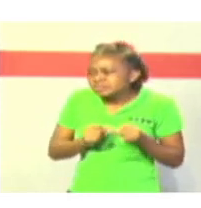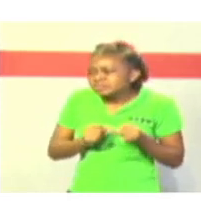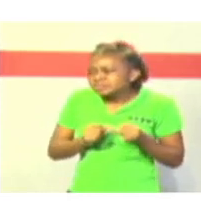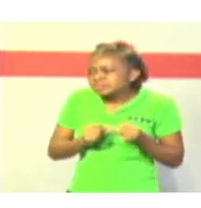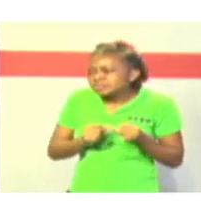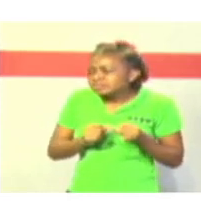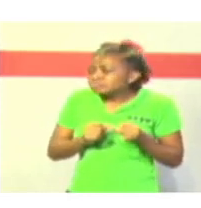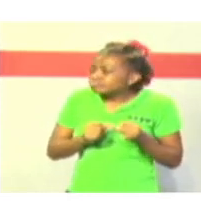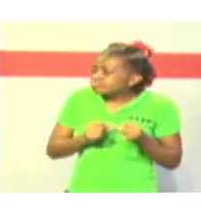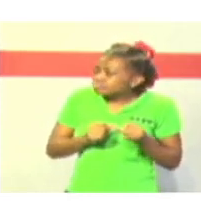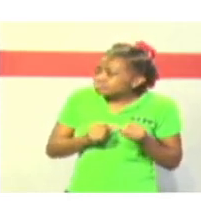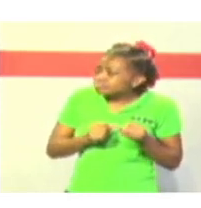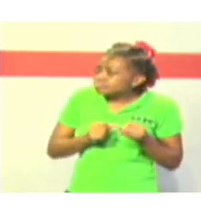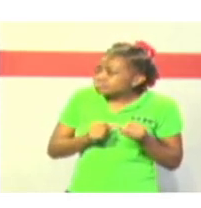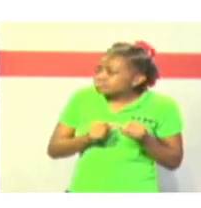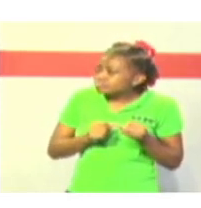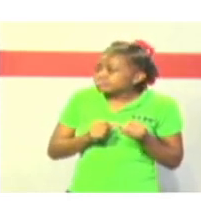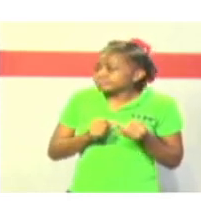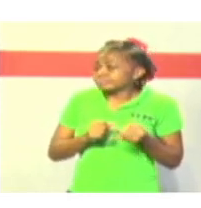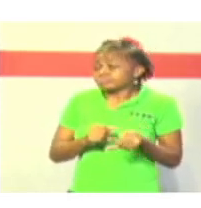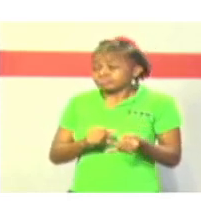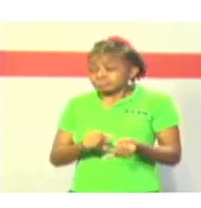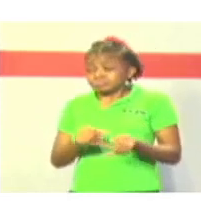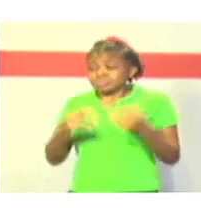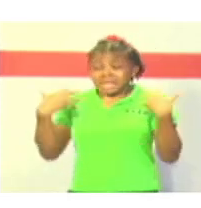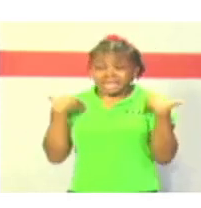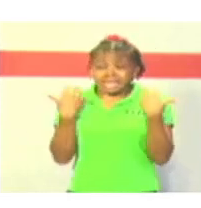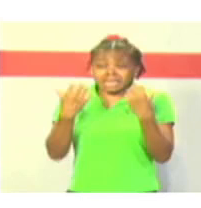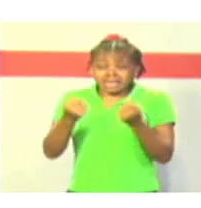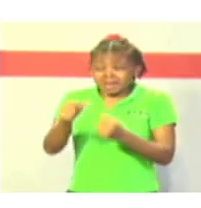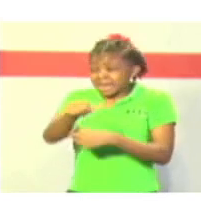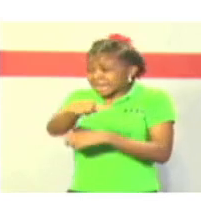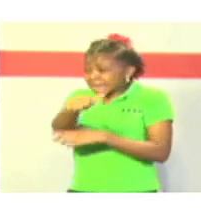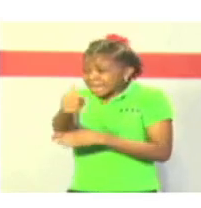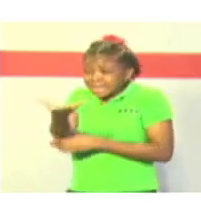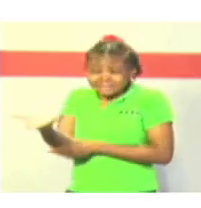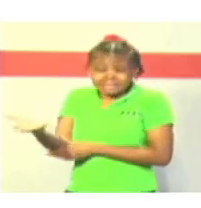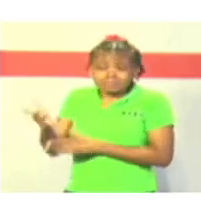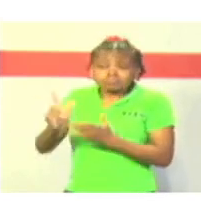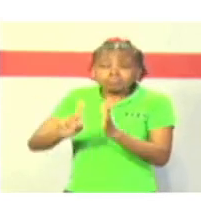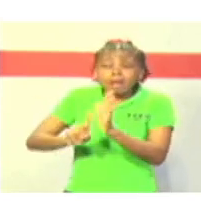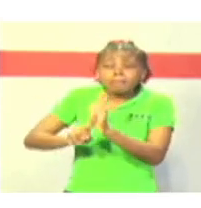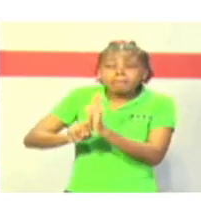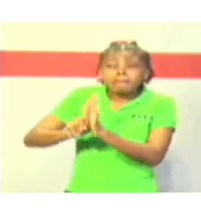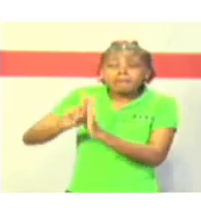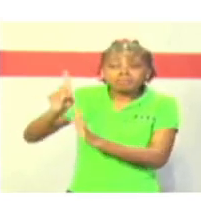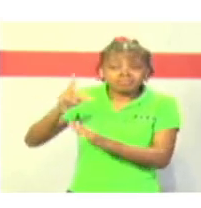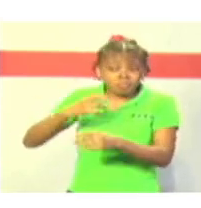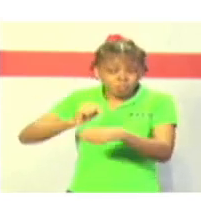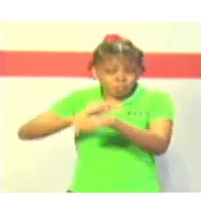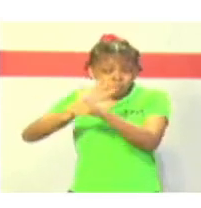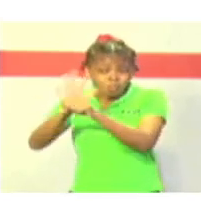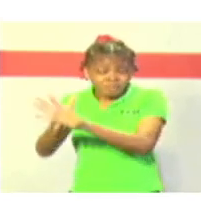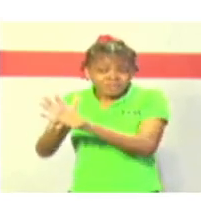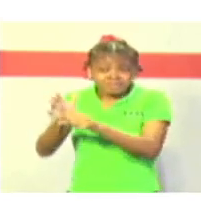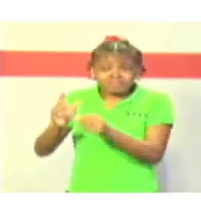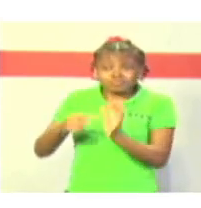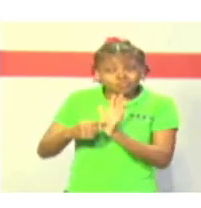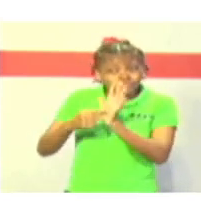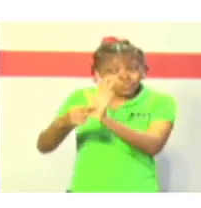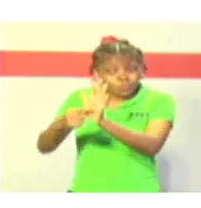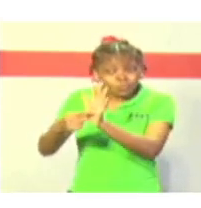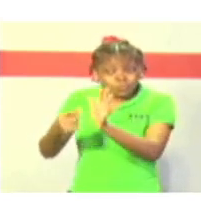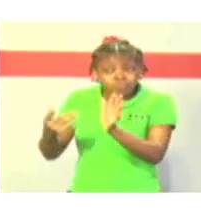positive cases showing a link to sporting activities of any kind? Any link between sporting activities and the